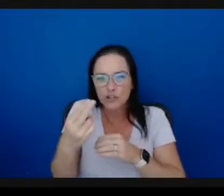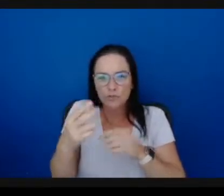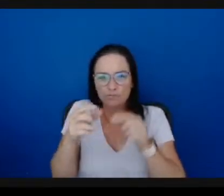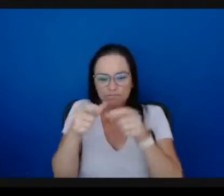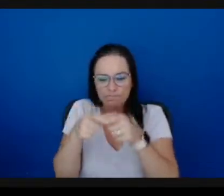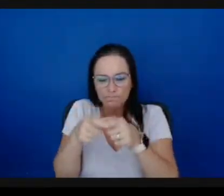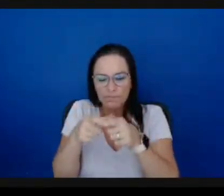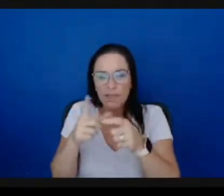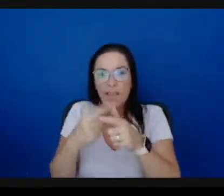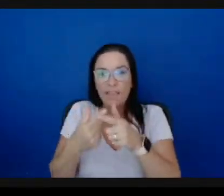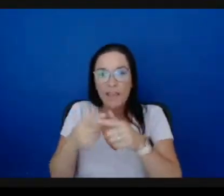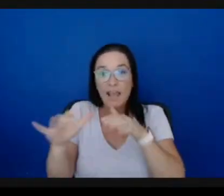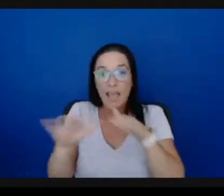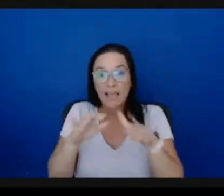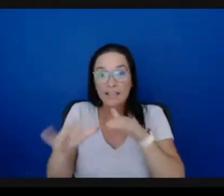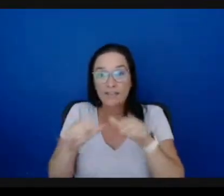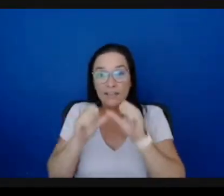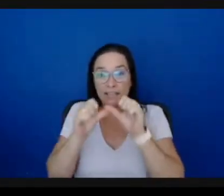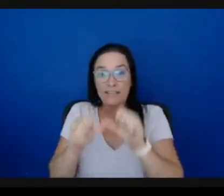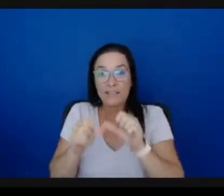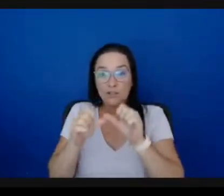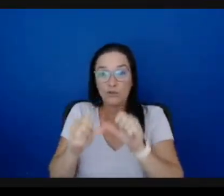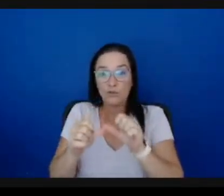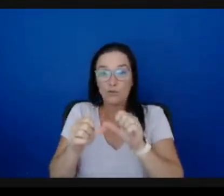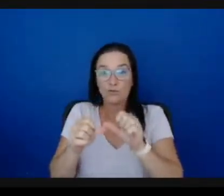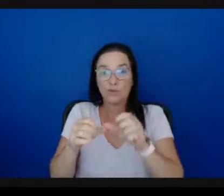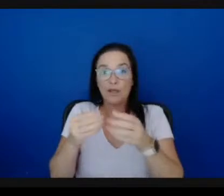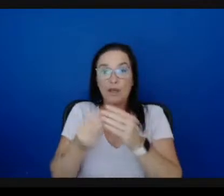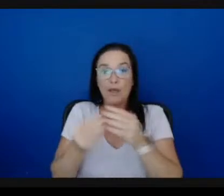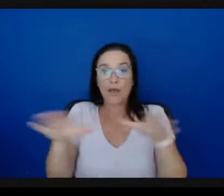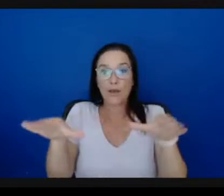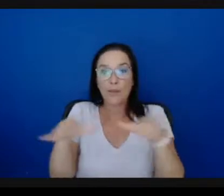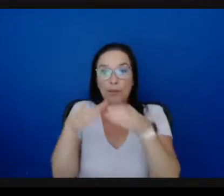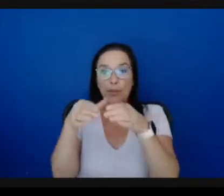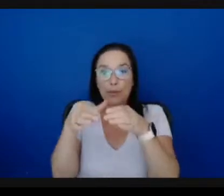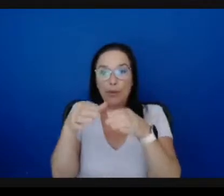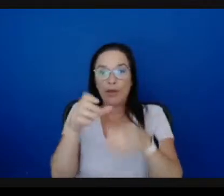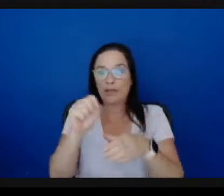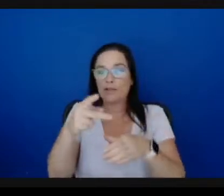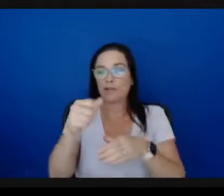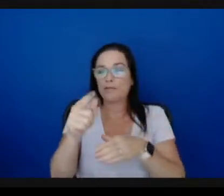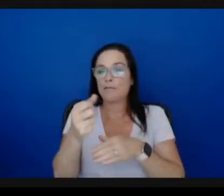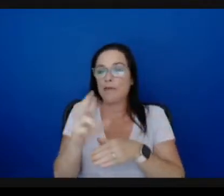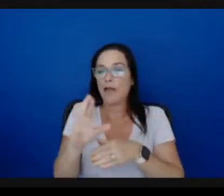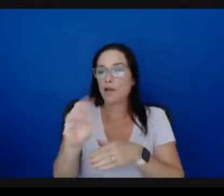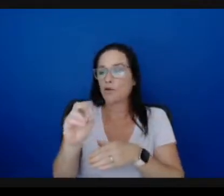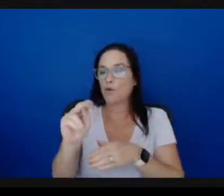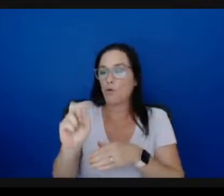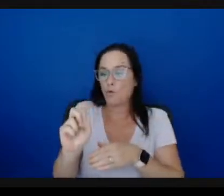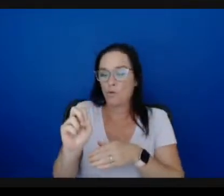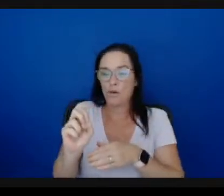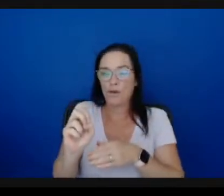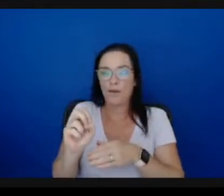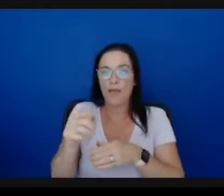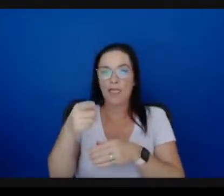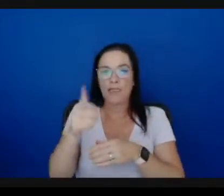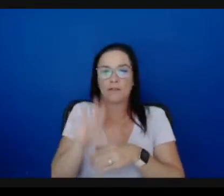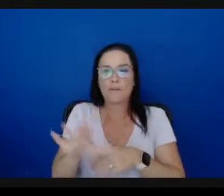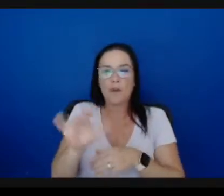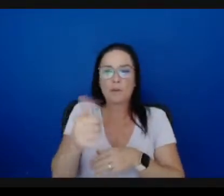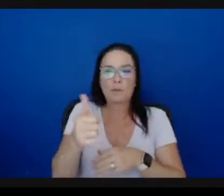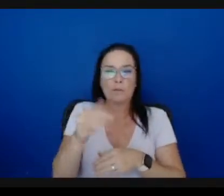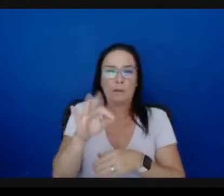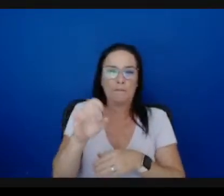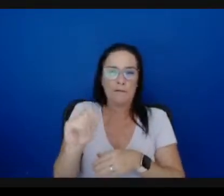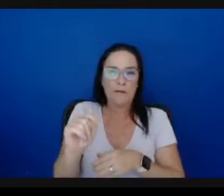As activity continues, a small spatter cone is built at the vent. This one is about 10 feet high.